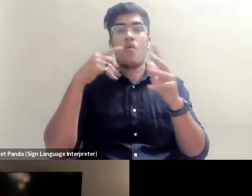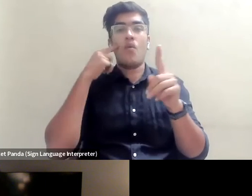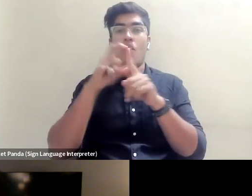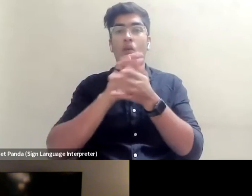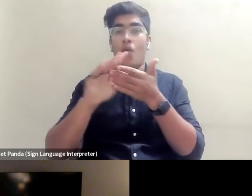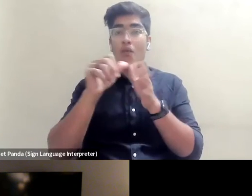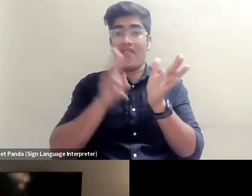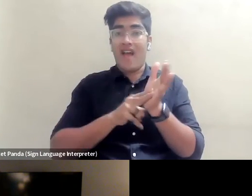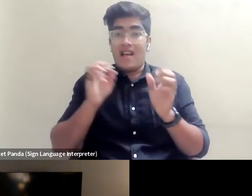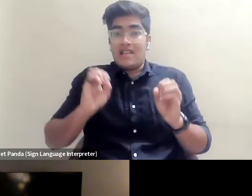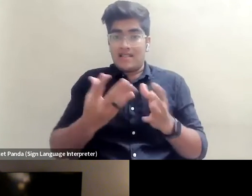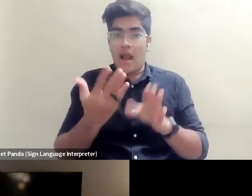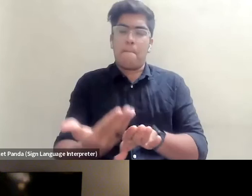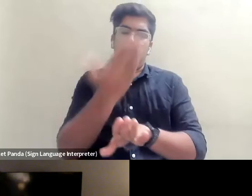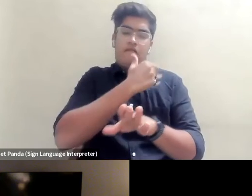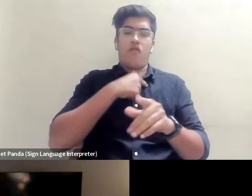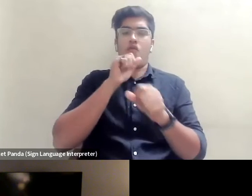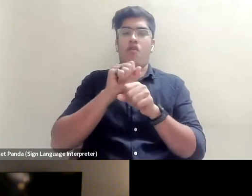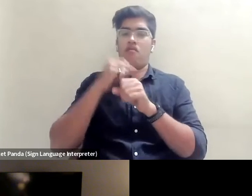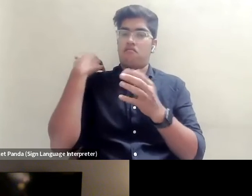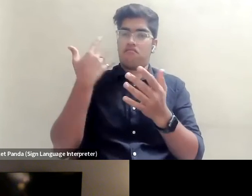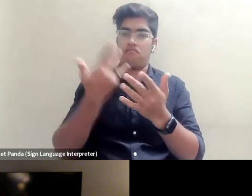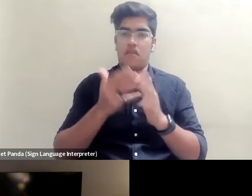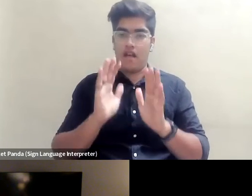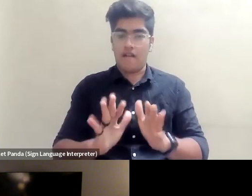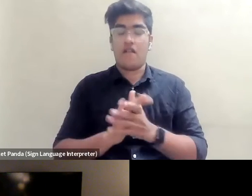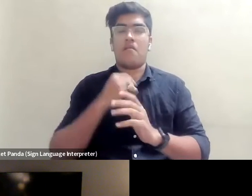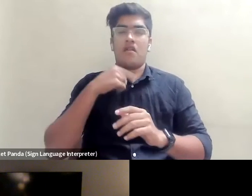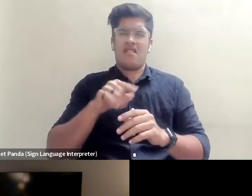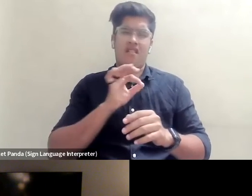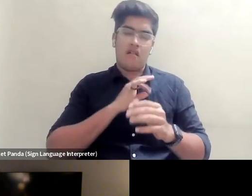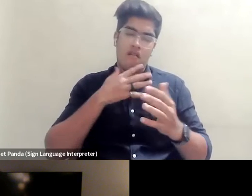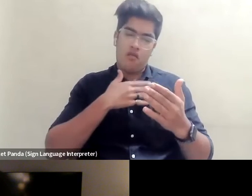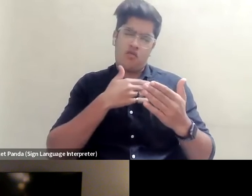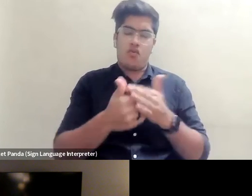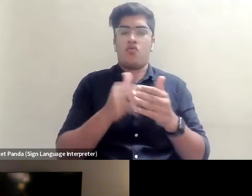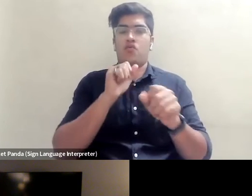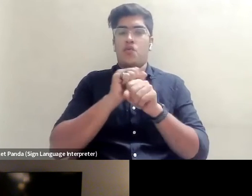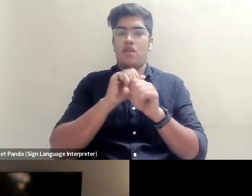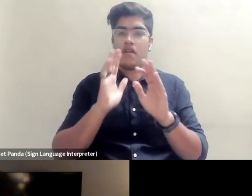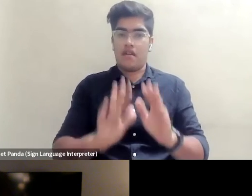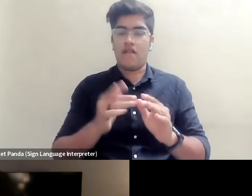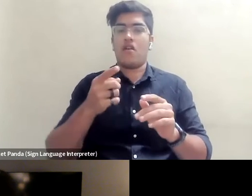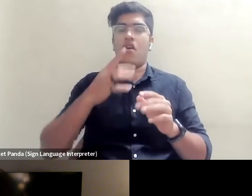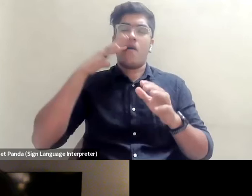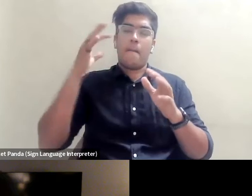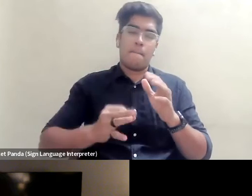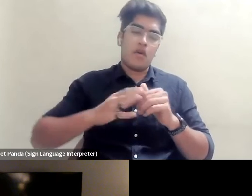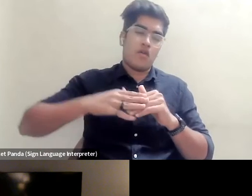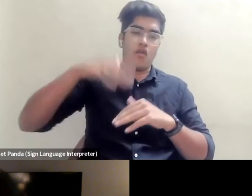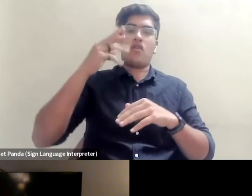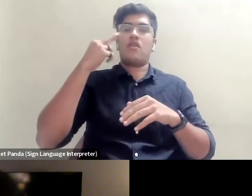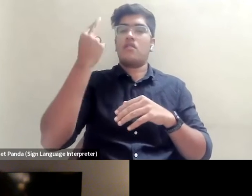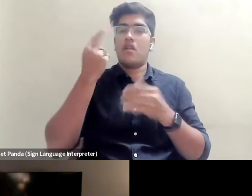into being. So it's a cause that is very dear to my heart and I think very important especially given the